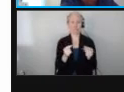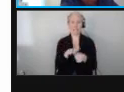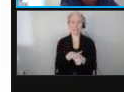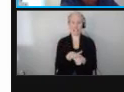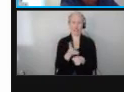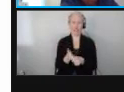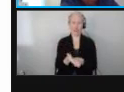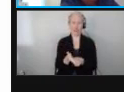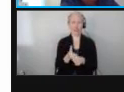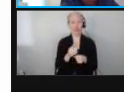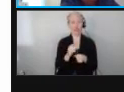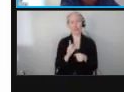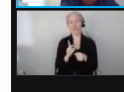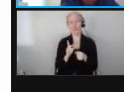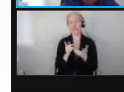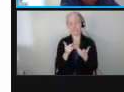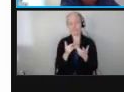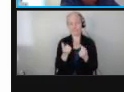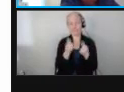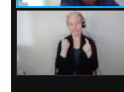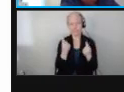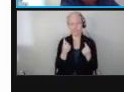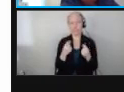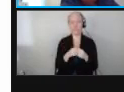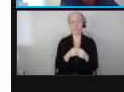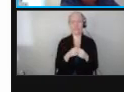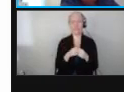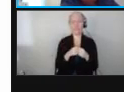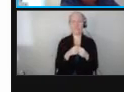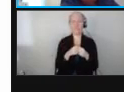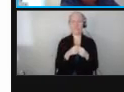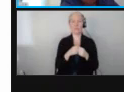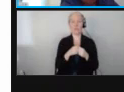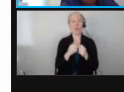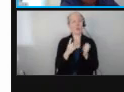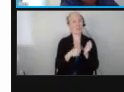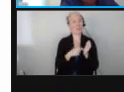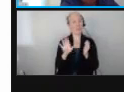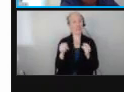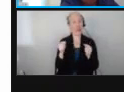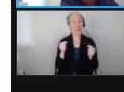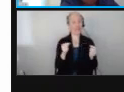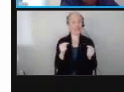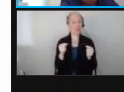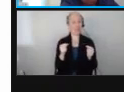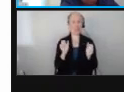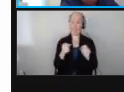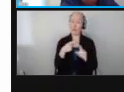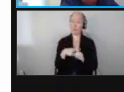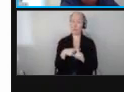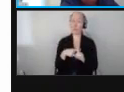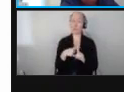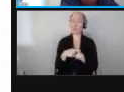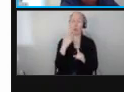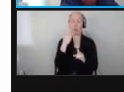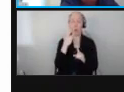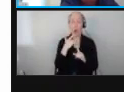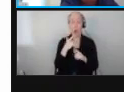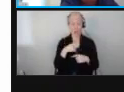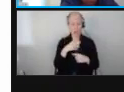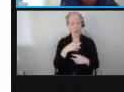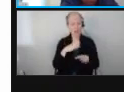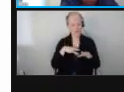dynamic tension environment, which in its best expression can be positive because it brings out the best of us. But it can also be very